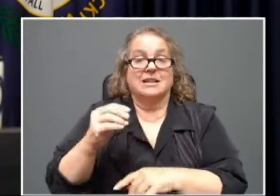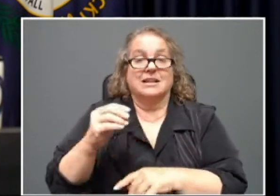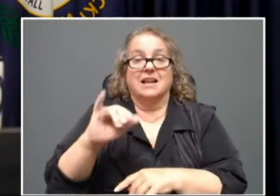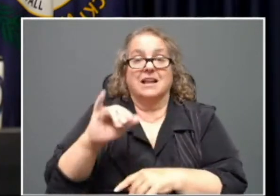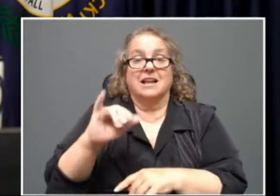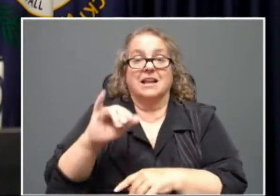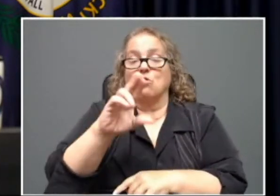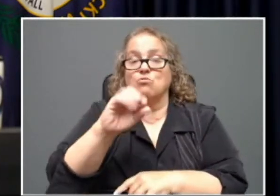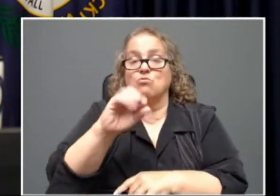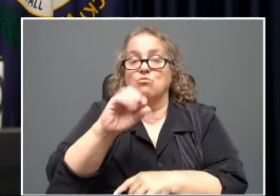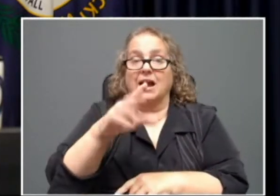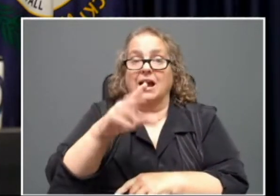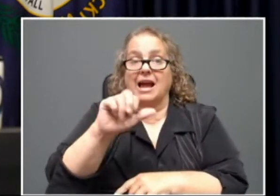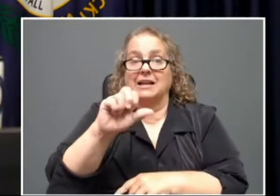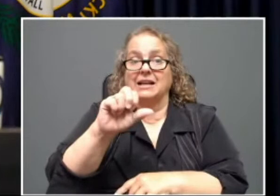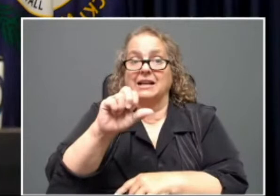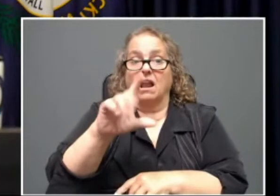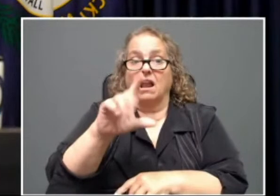right on I-75.